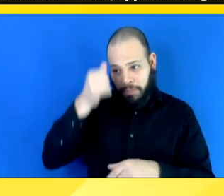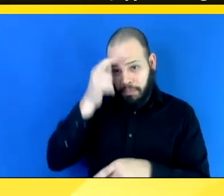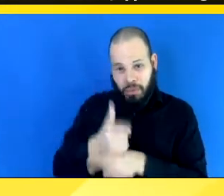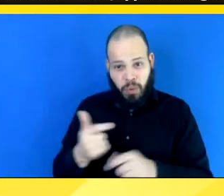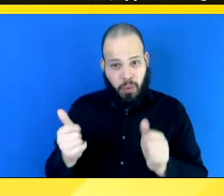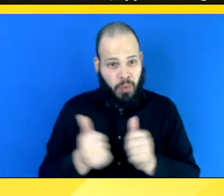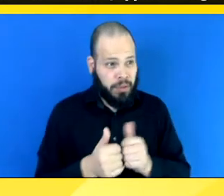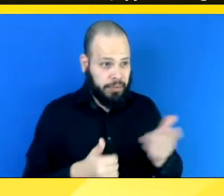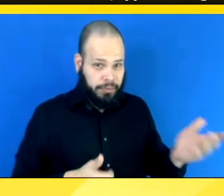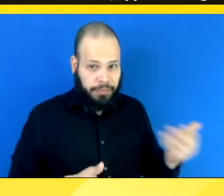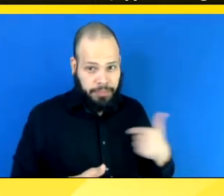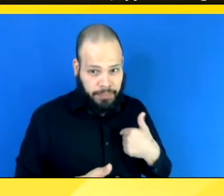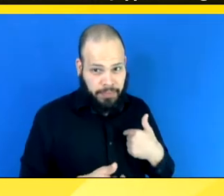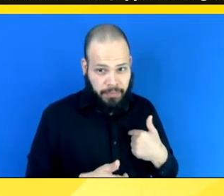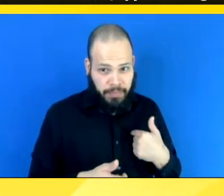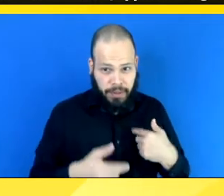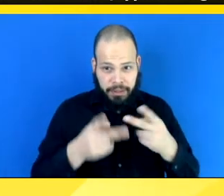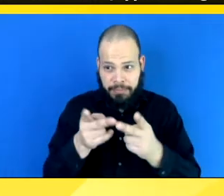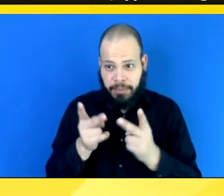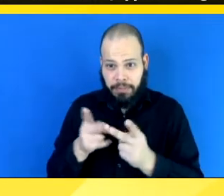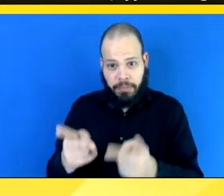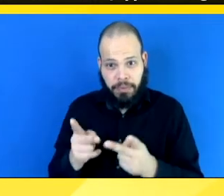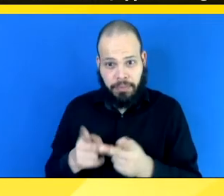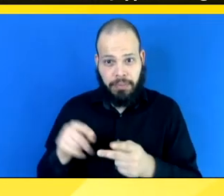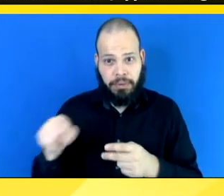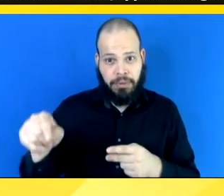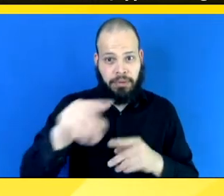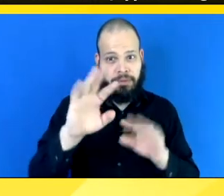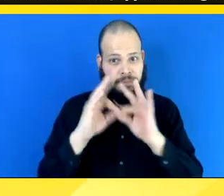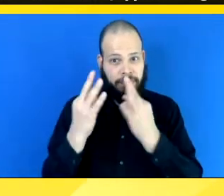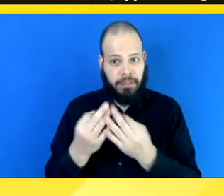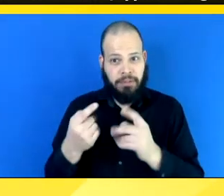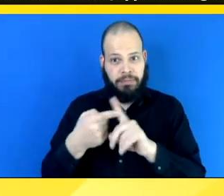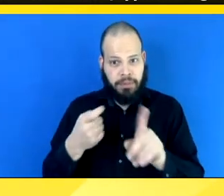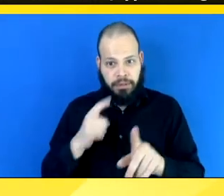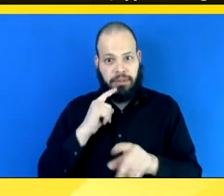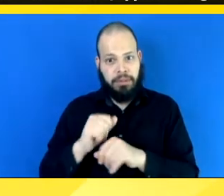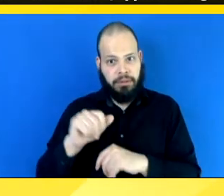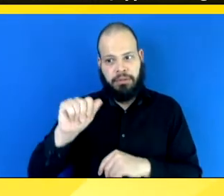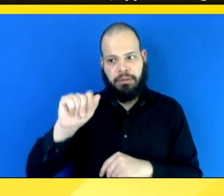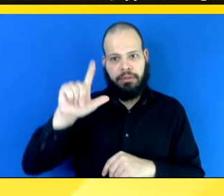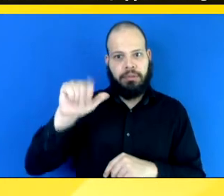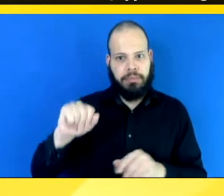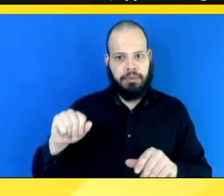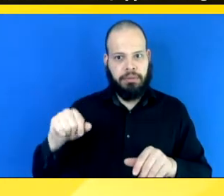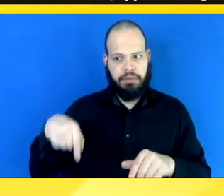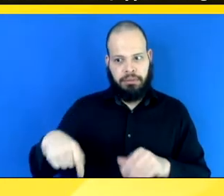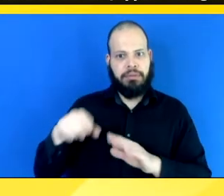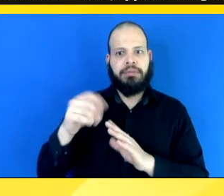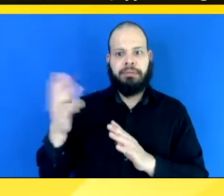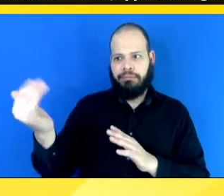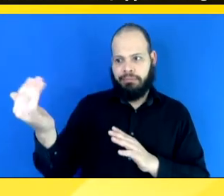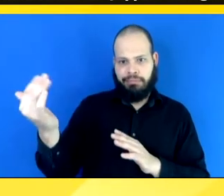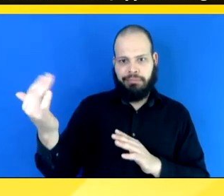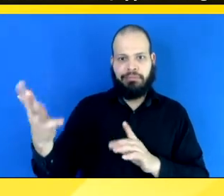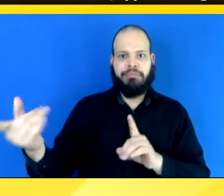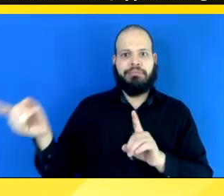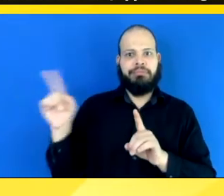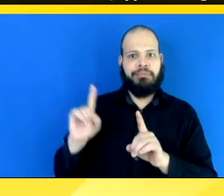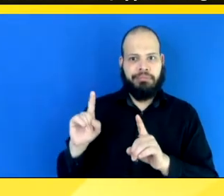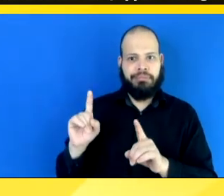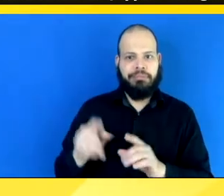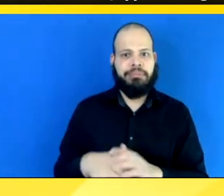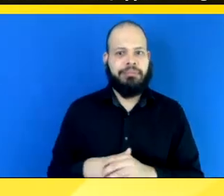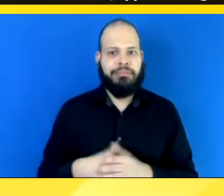deal. He comes from Alabama. So if he would join and stand here with us. I want you to know, national media and local media,